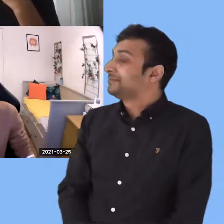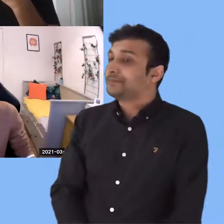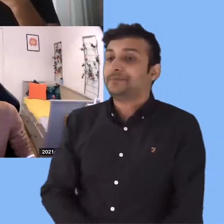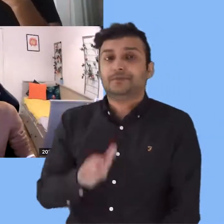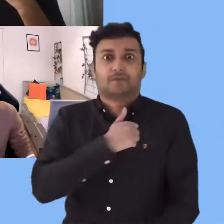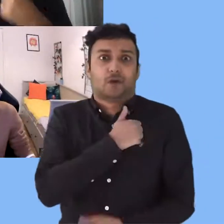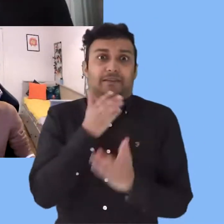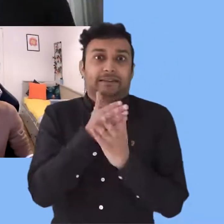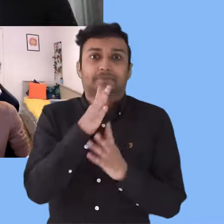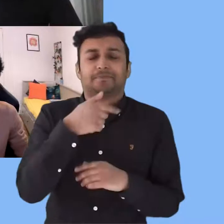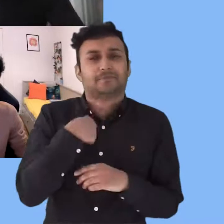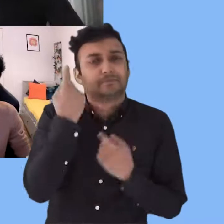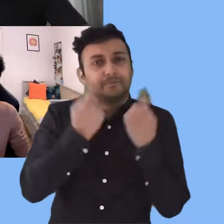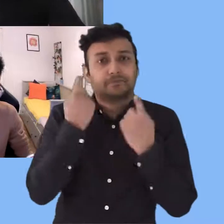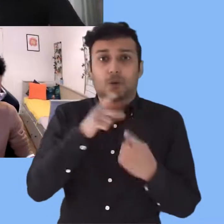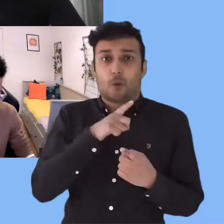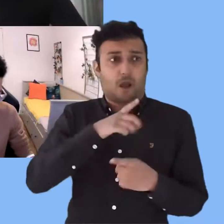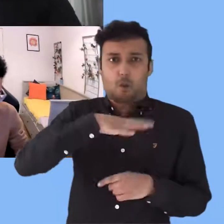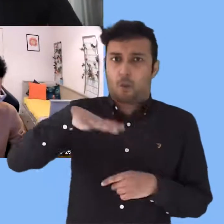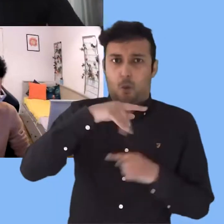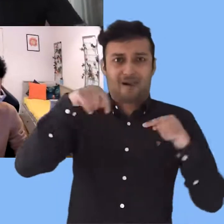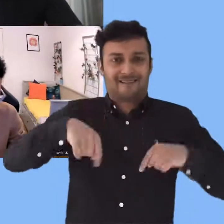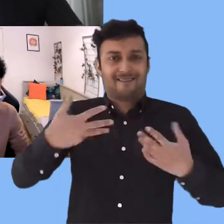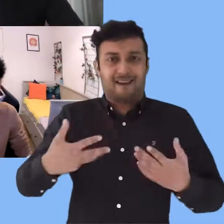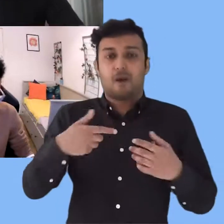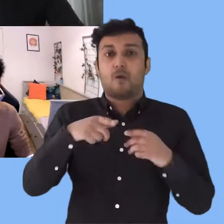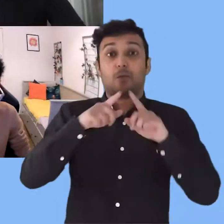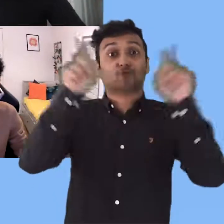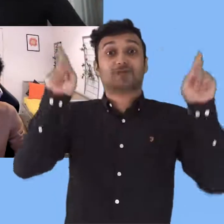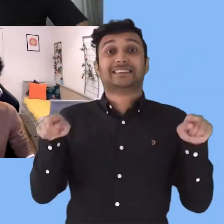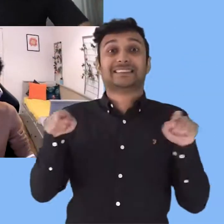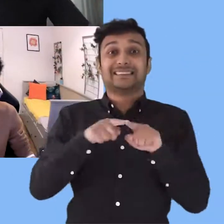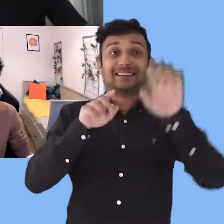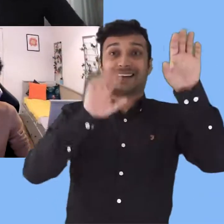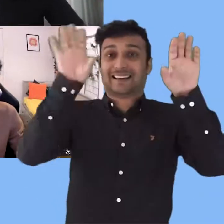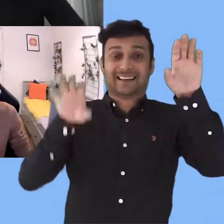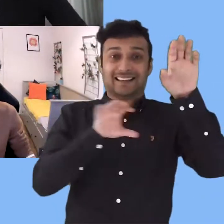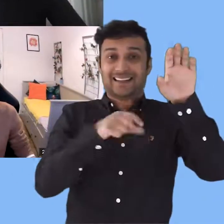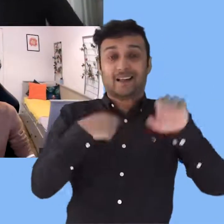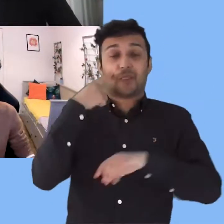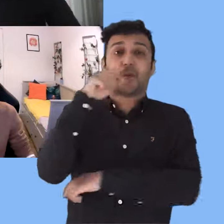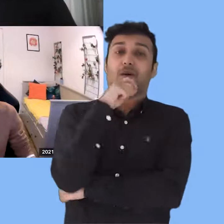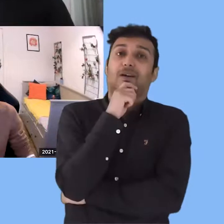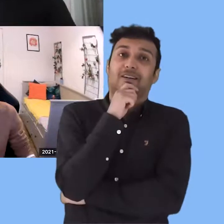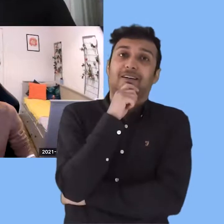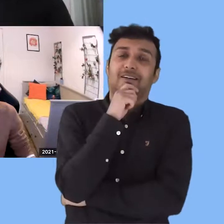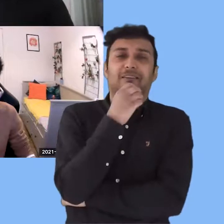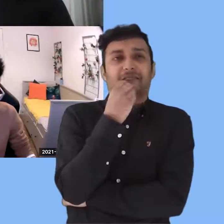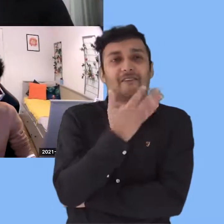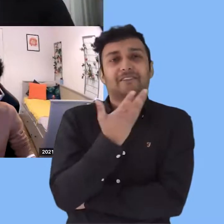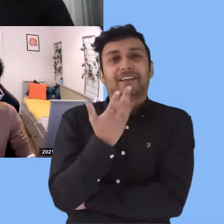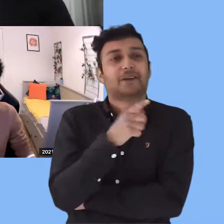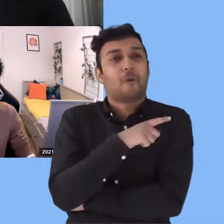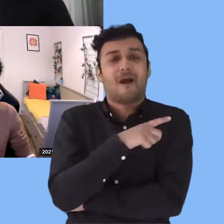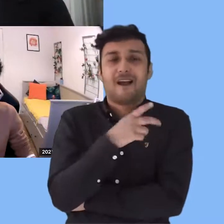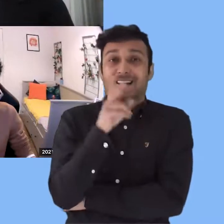thought, wow, this is nice. I feel seen just because I see you. And even though we all operate in